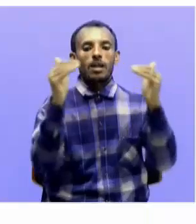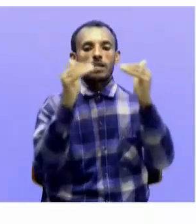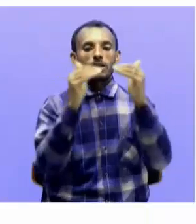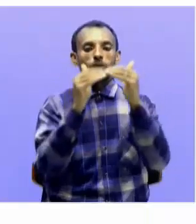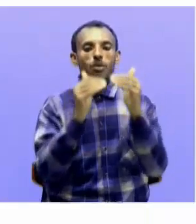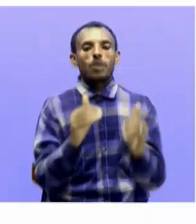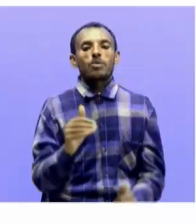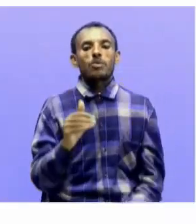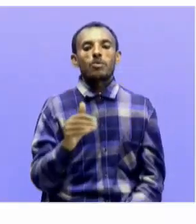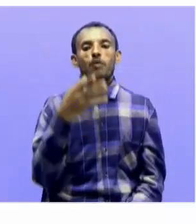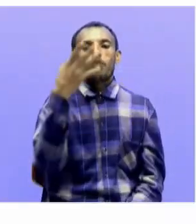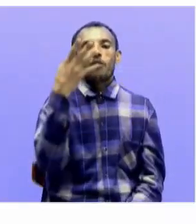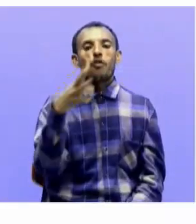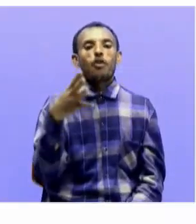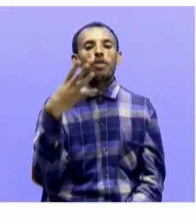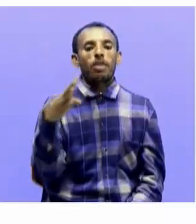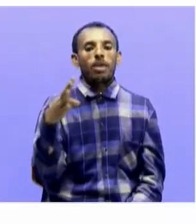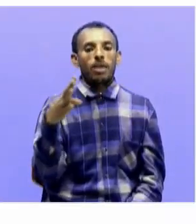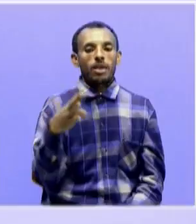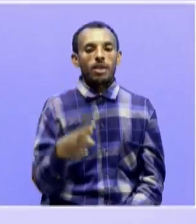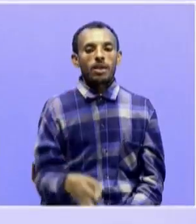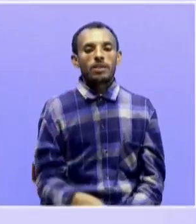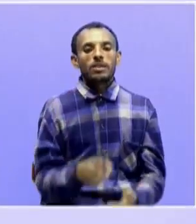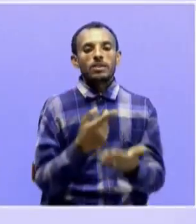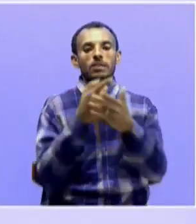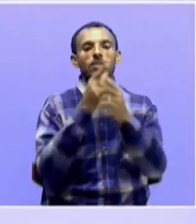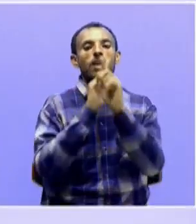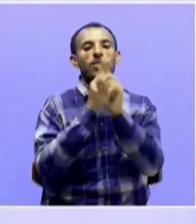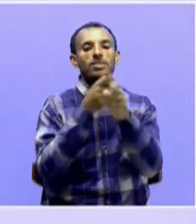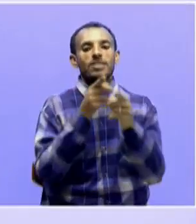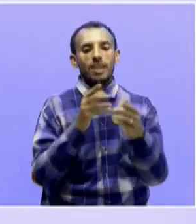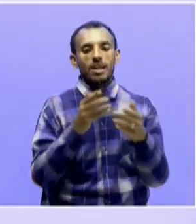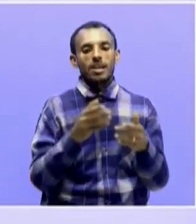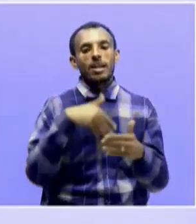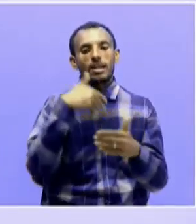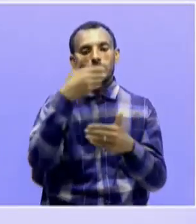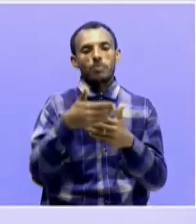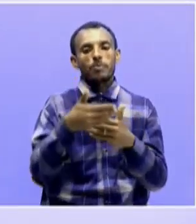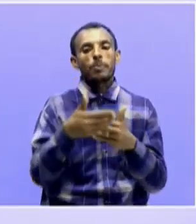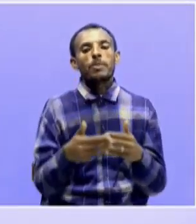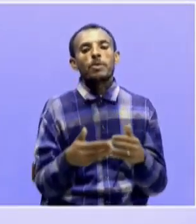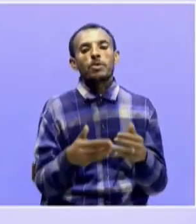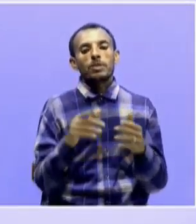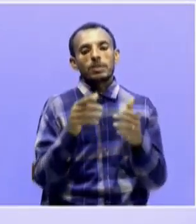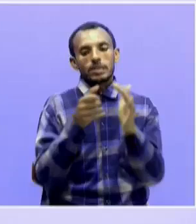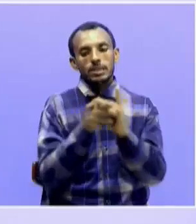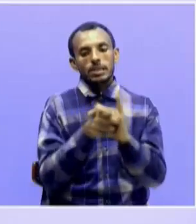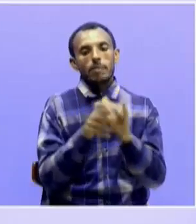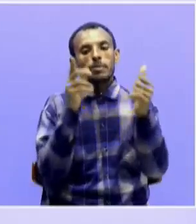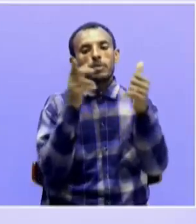14. This will be the answer. Now let's continue to the second example.